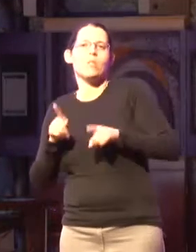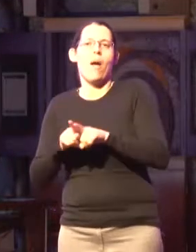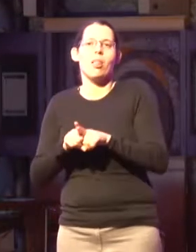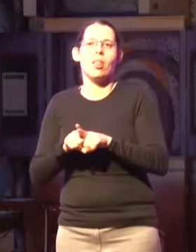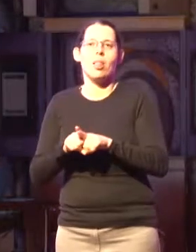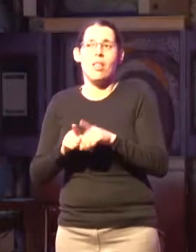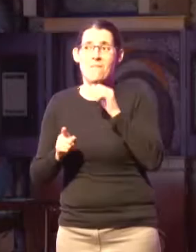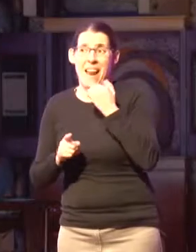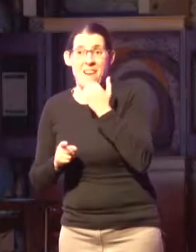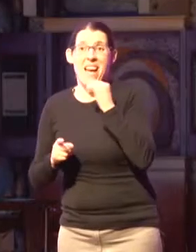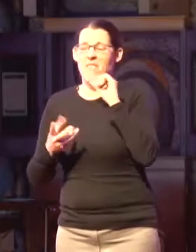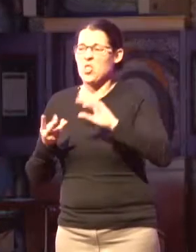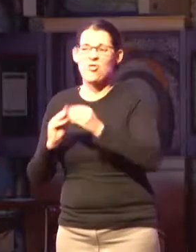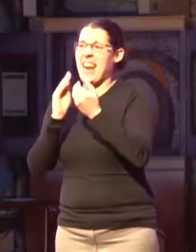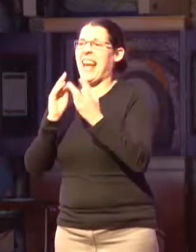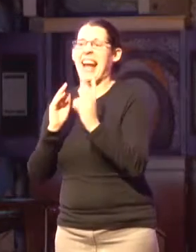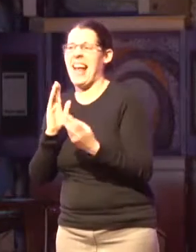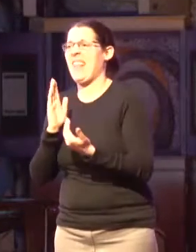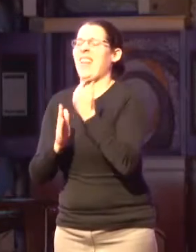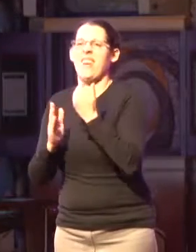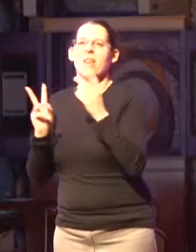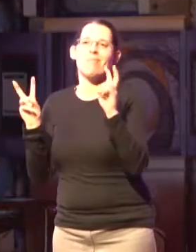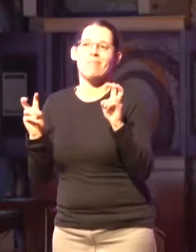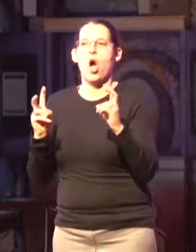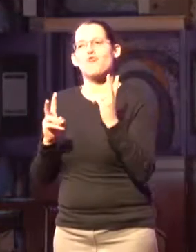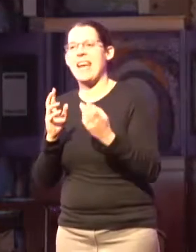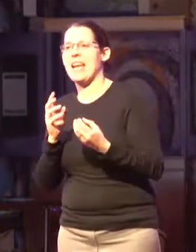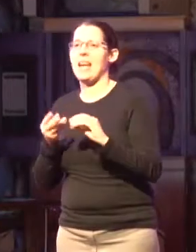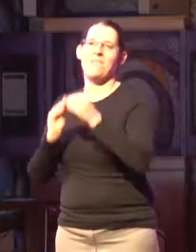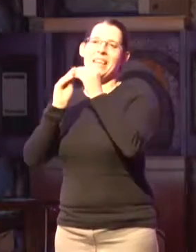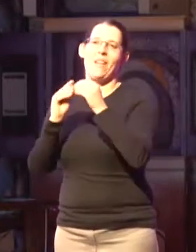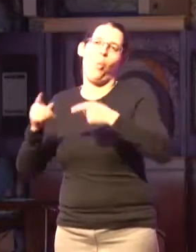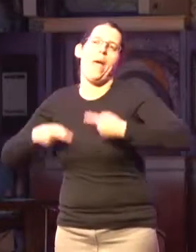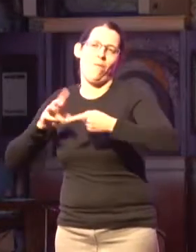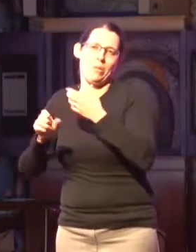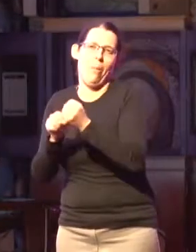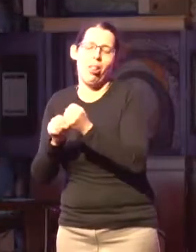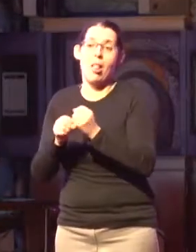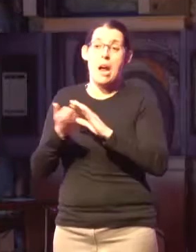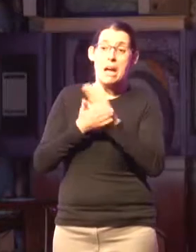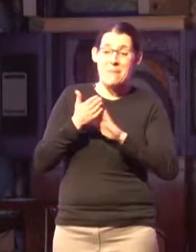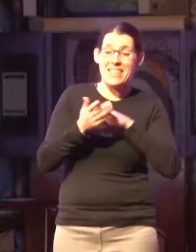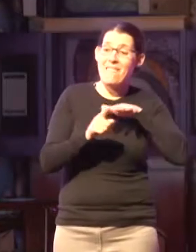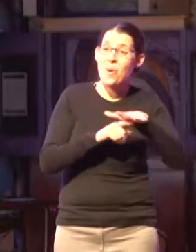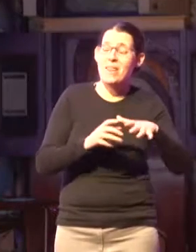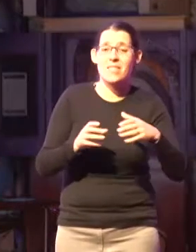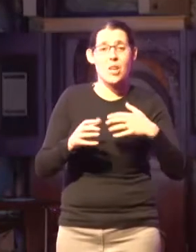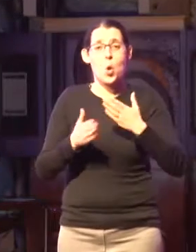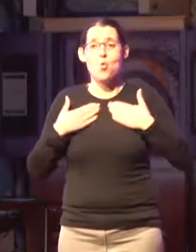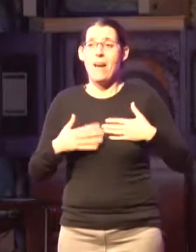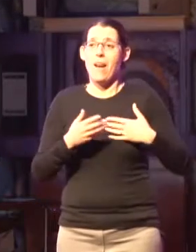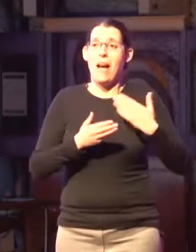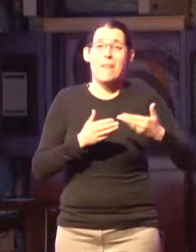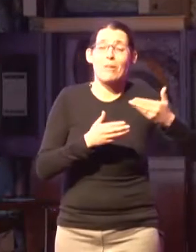the wheel doesn't tend to lead to human development and flourishing, and restrictions on access can drive us to